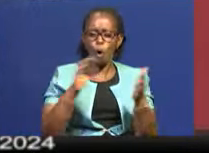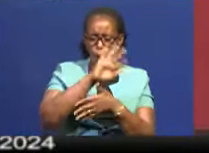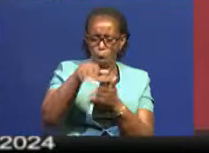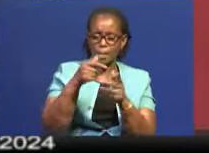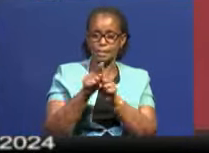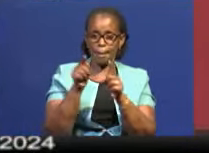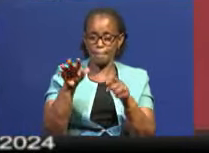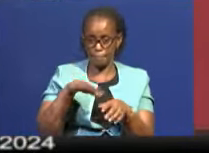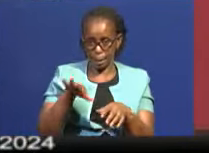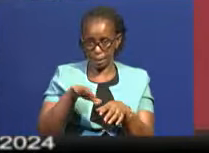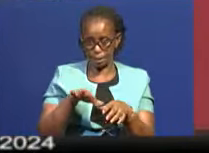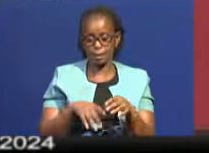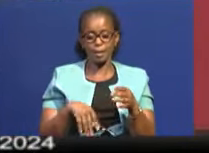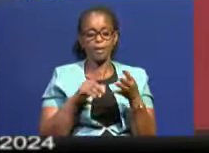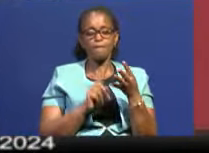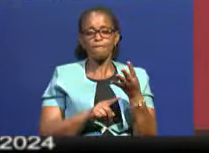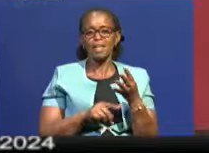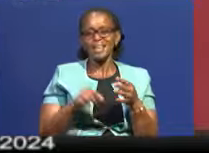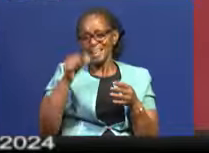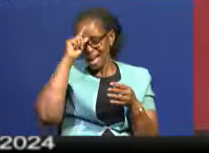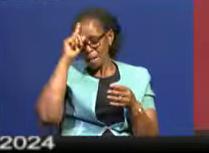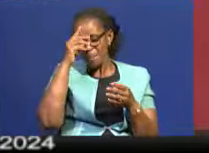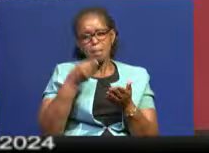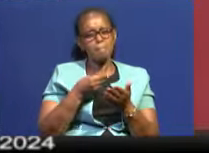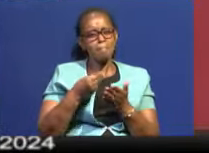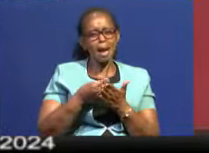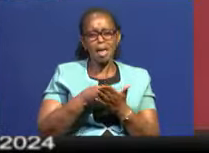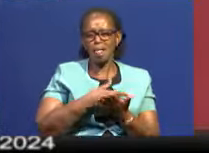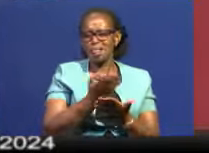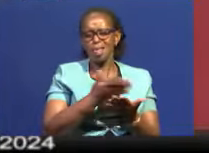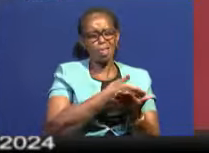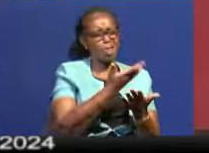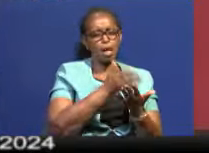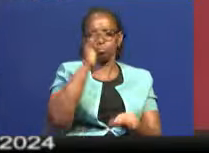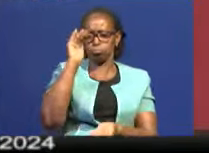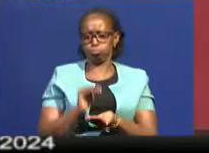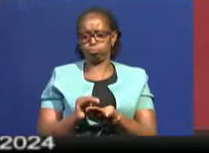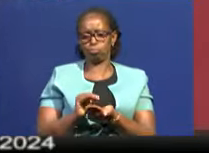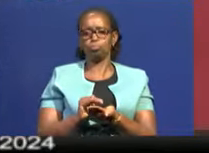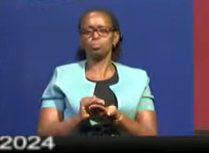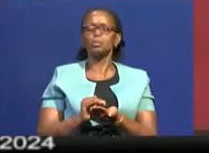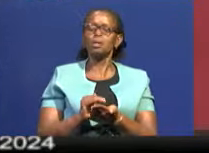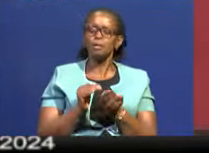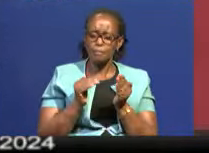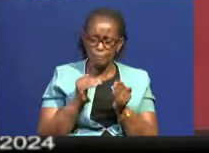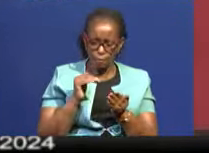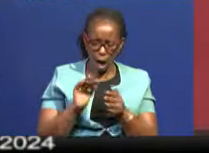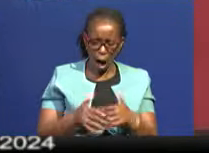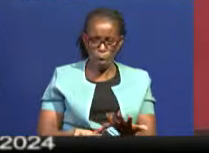Fourth, minimizing government expenditure but by leveraging on technology, and this